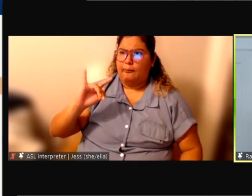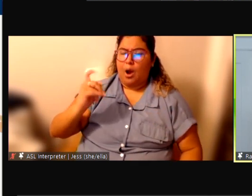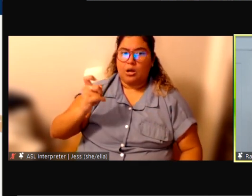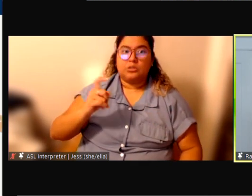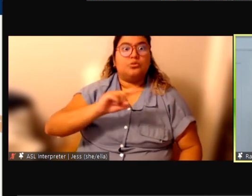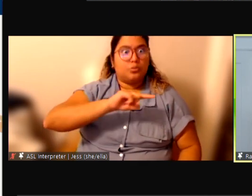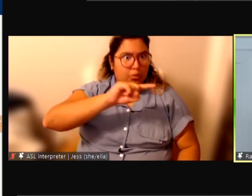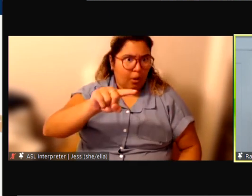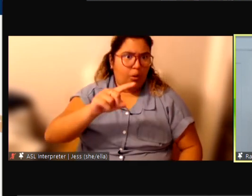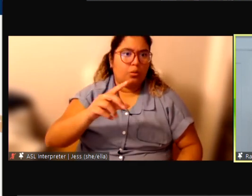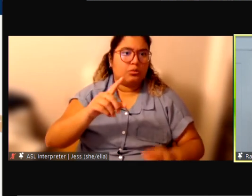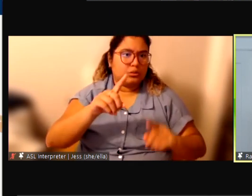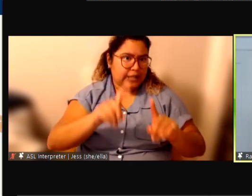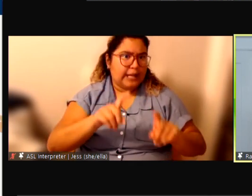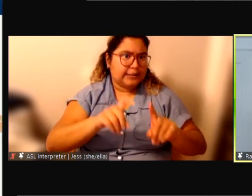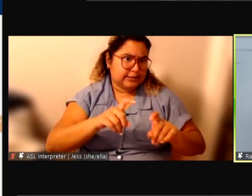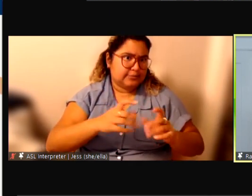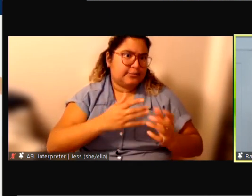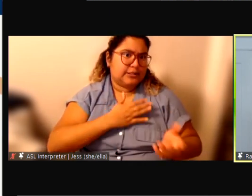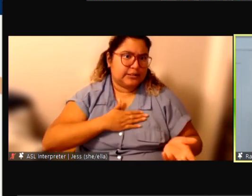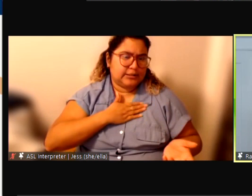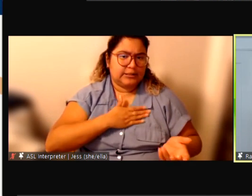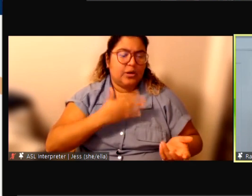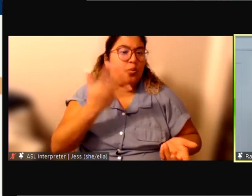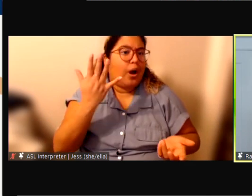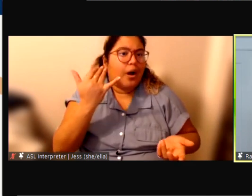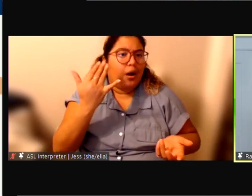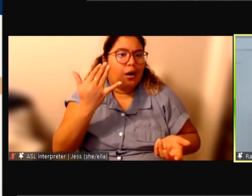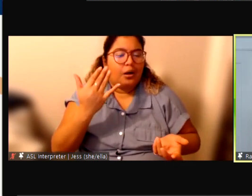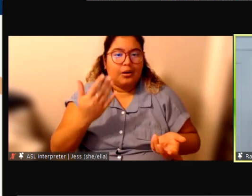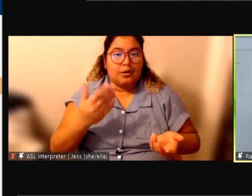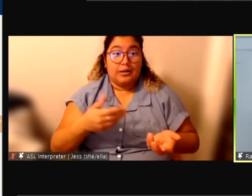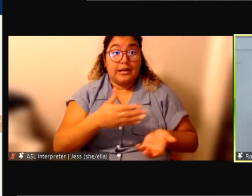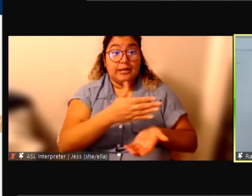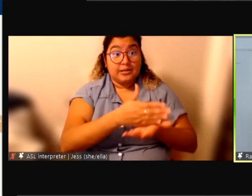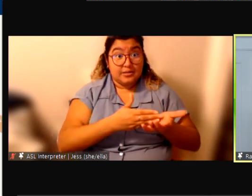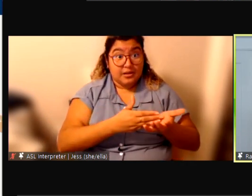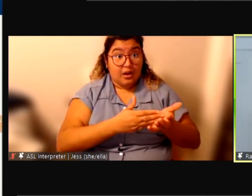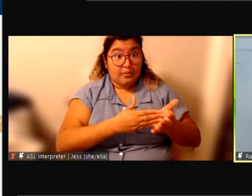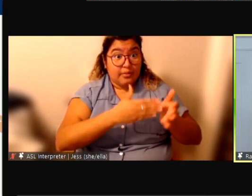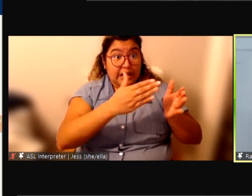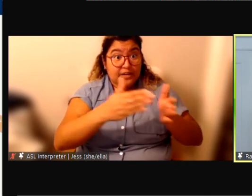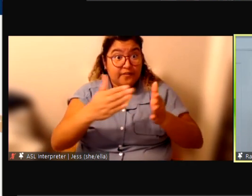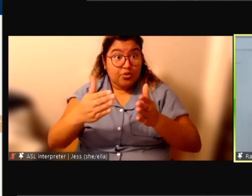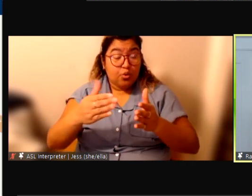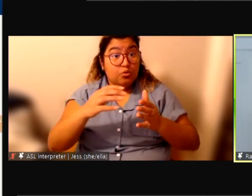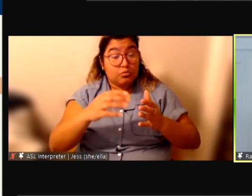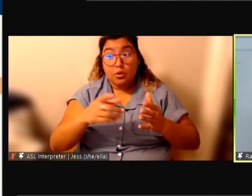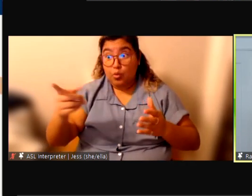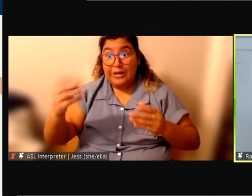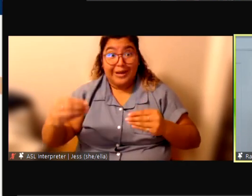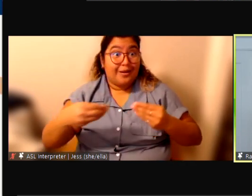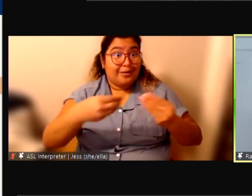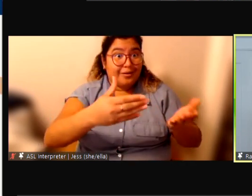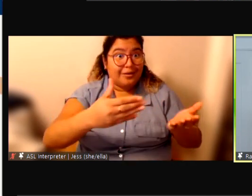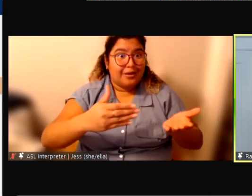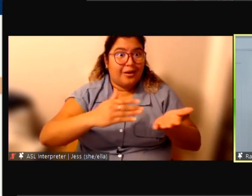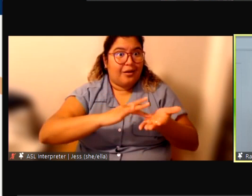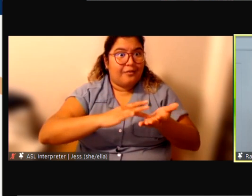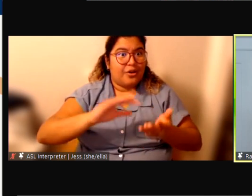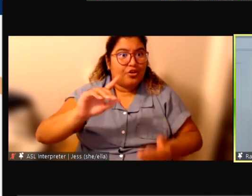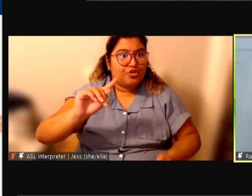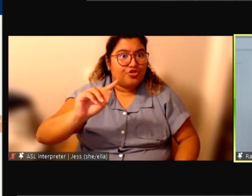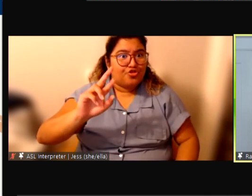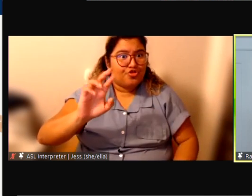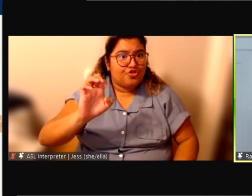that part of the reason to seek testing is that certain individuals will benefit from treatment. And so our goal there is to really